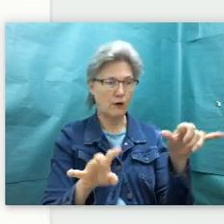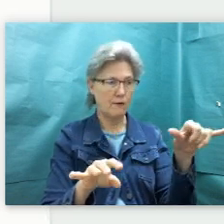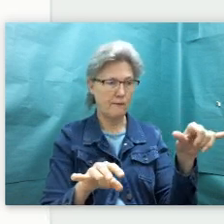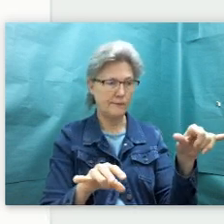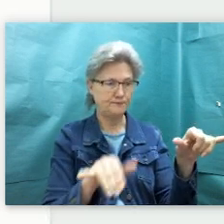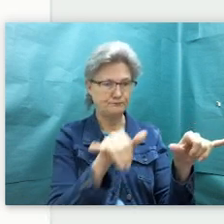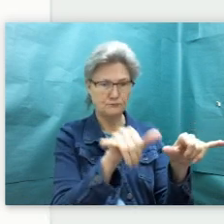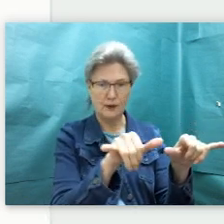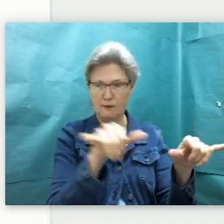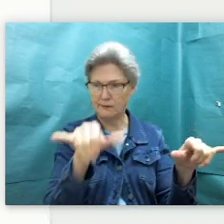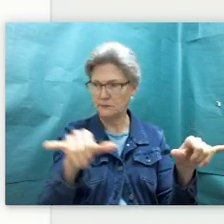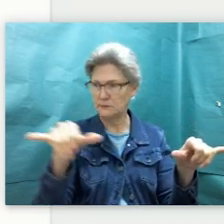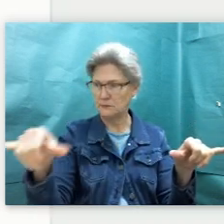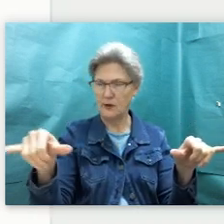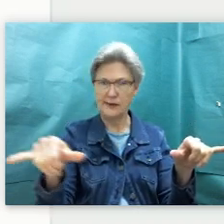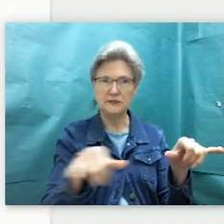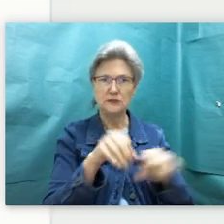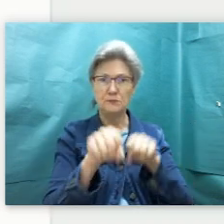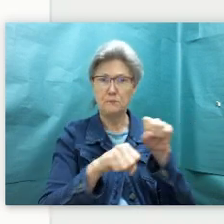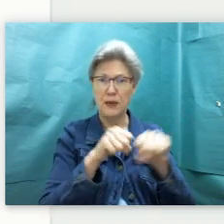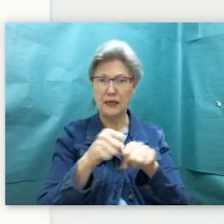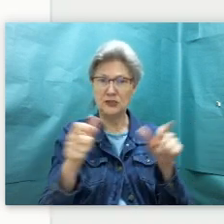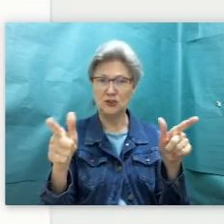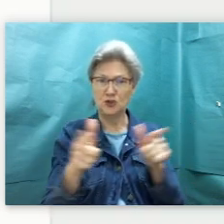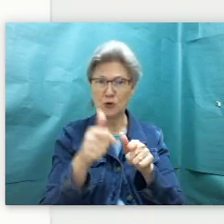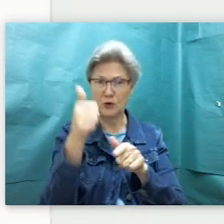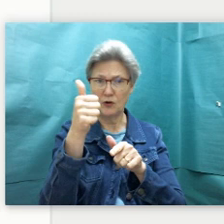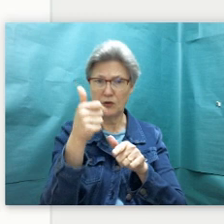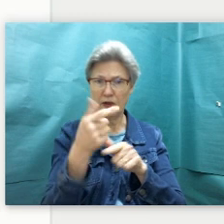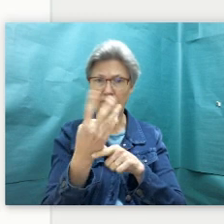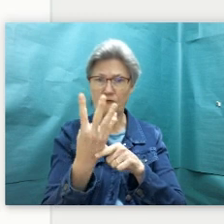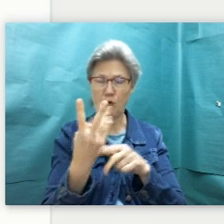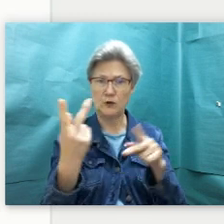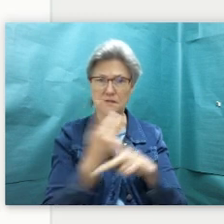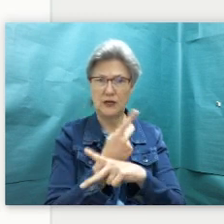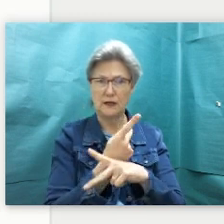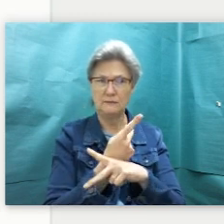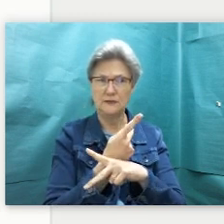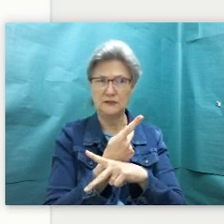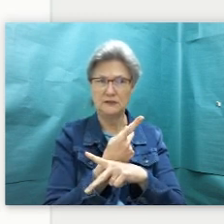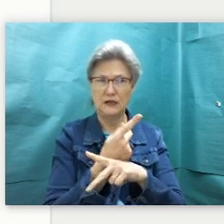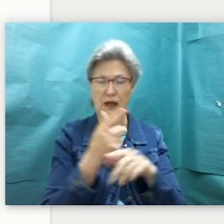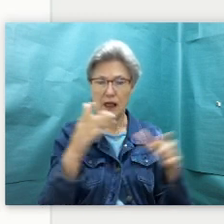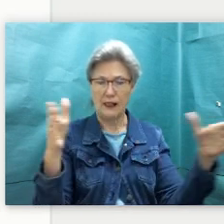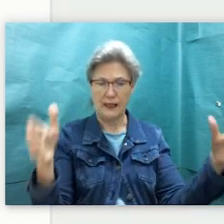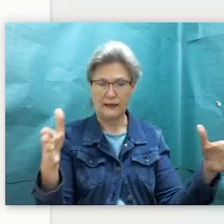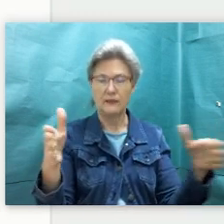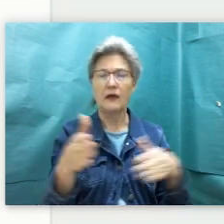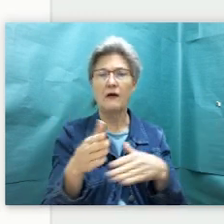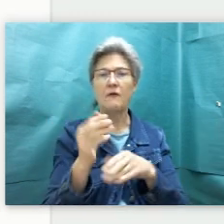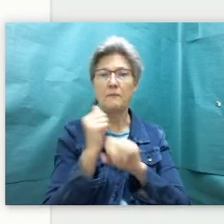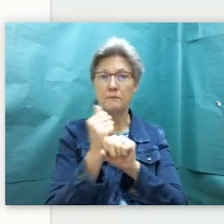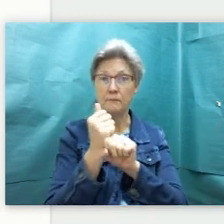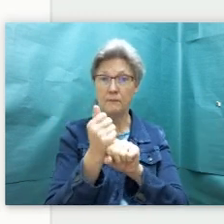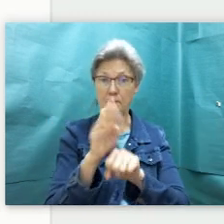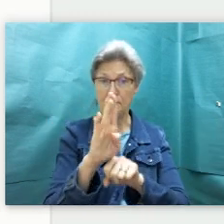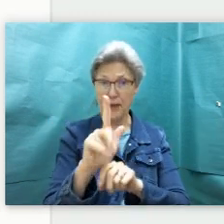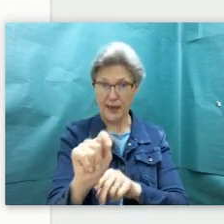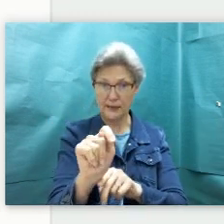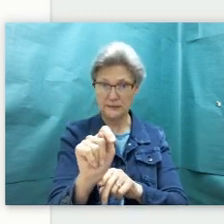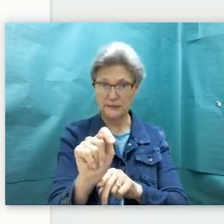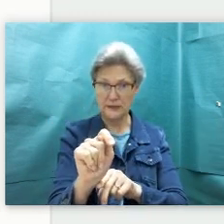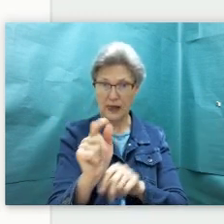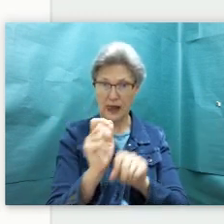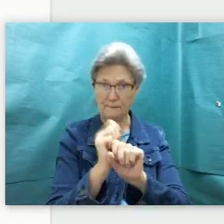long, since Jake's bike is shorter than 4 times the length of a baseball bat, his bike